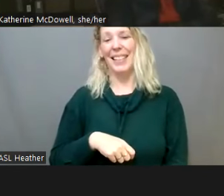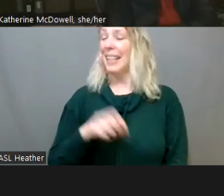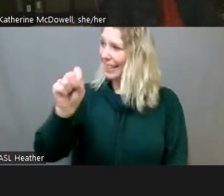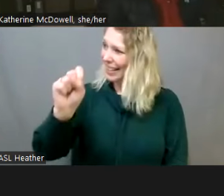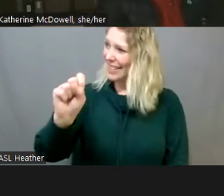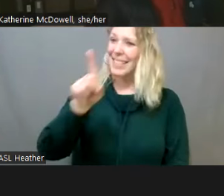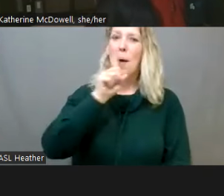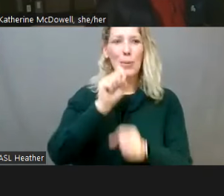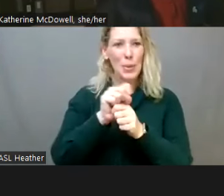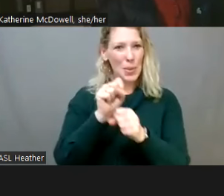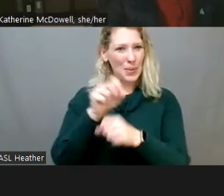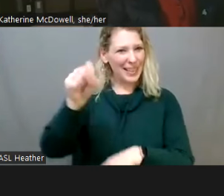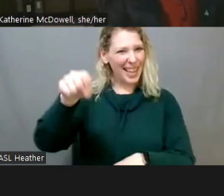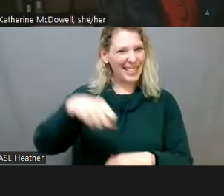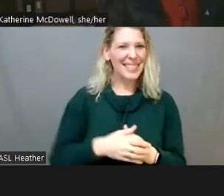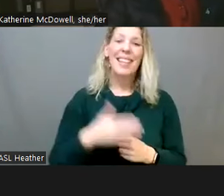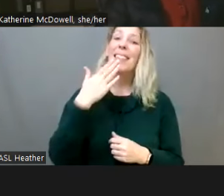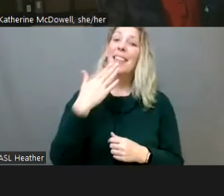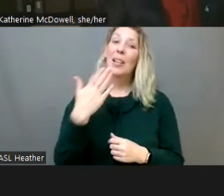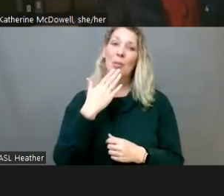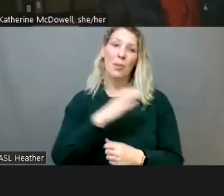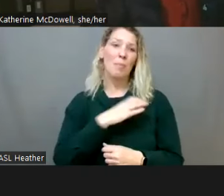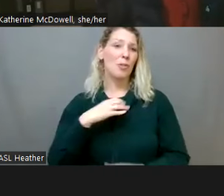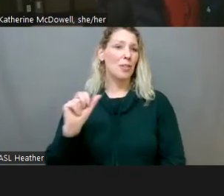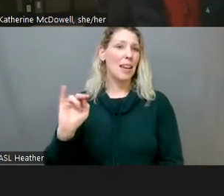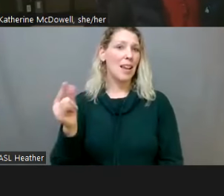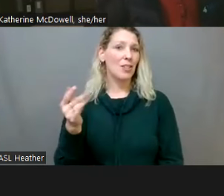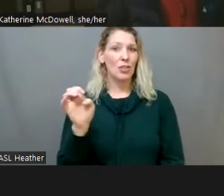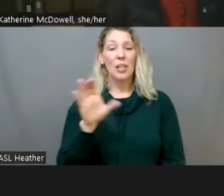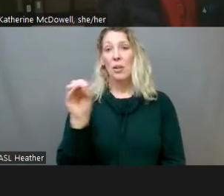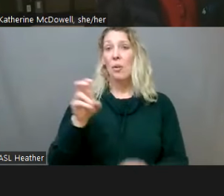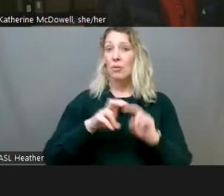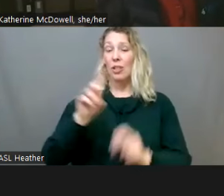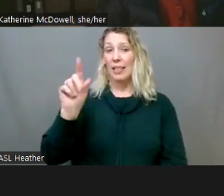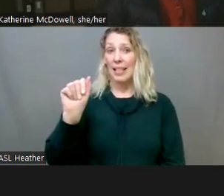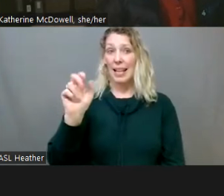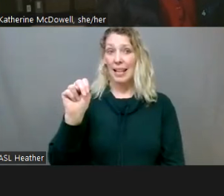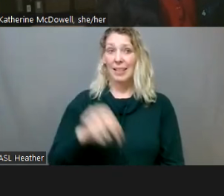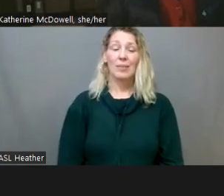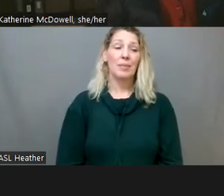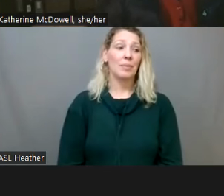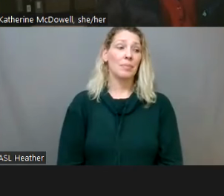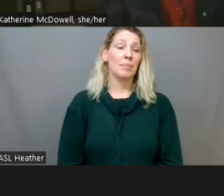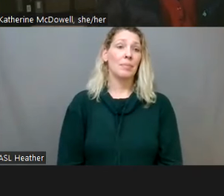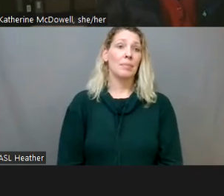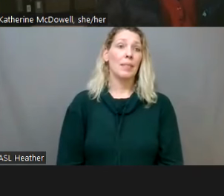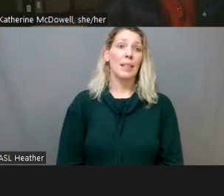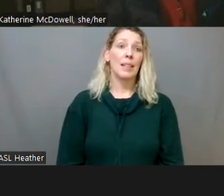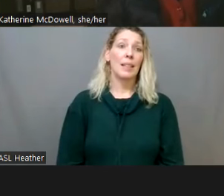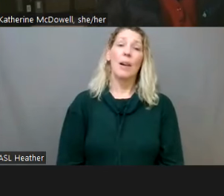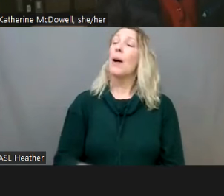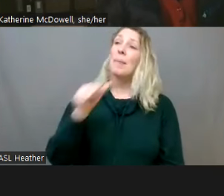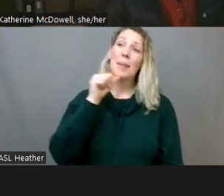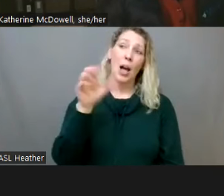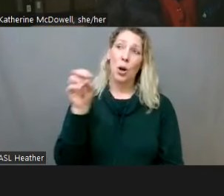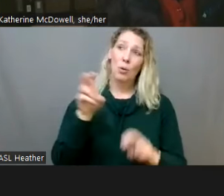Absolutely, yes. Thank you, Commissioner Angie. Commissioner Co-Chair Dan. Well, I'm not a co-chair in this context,